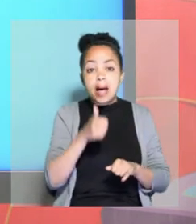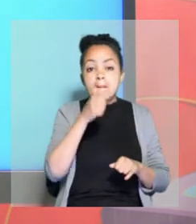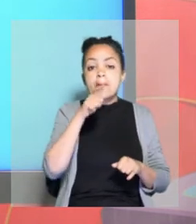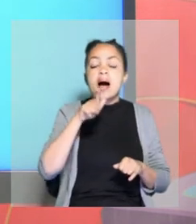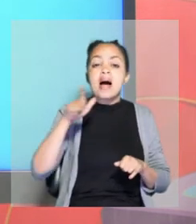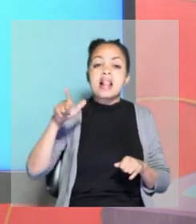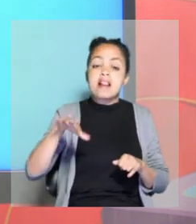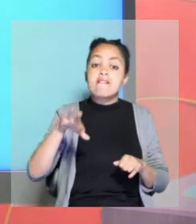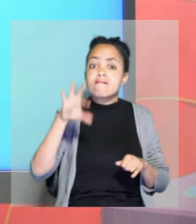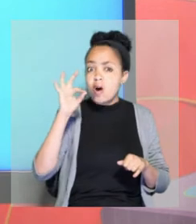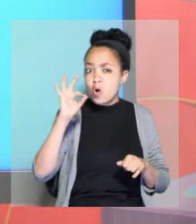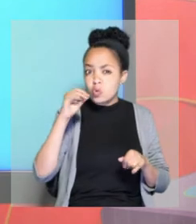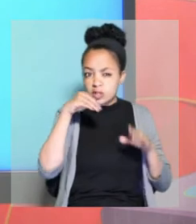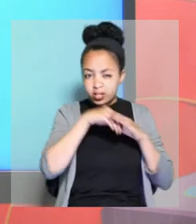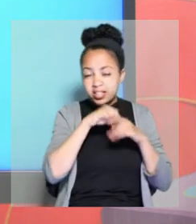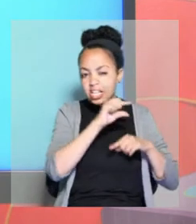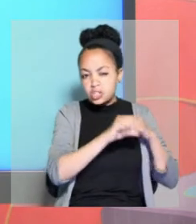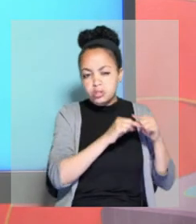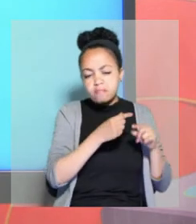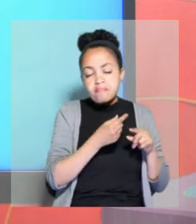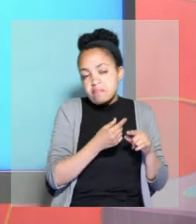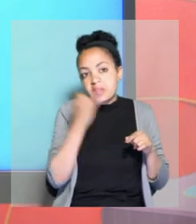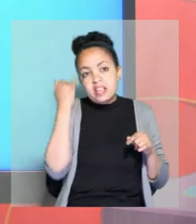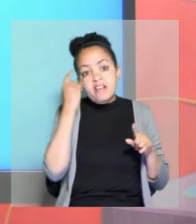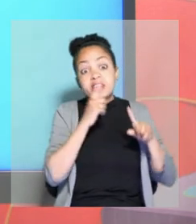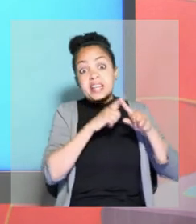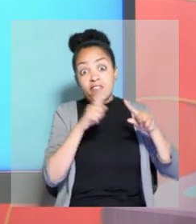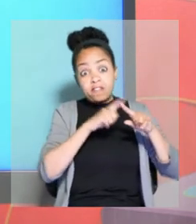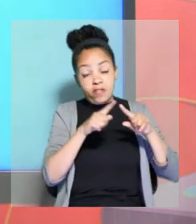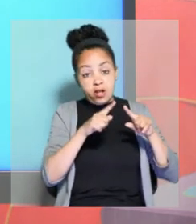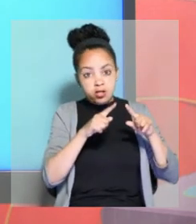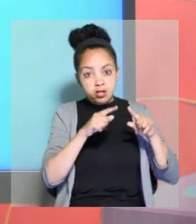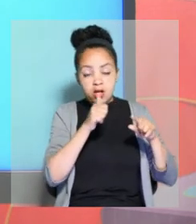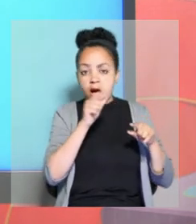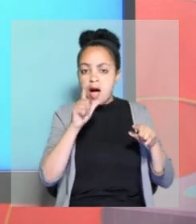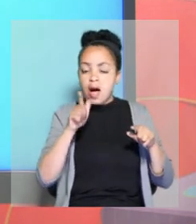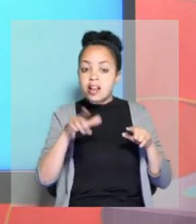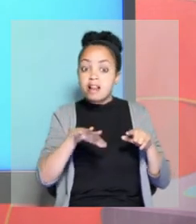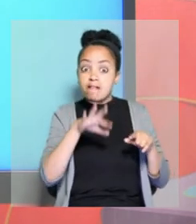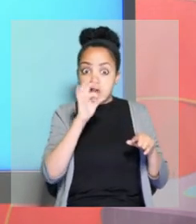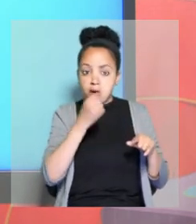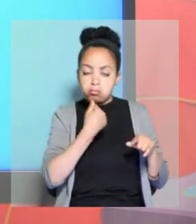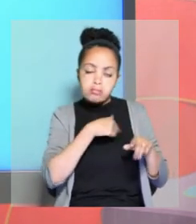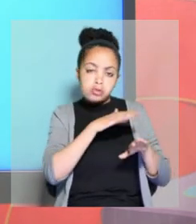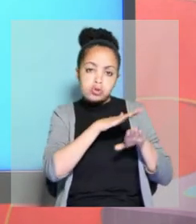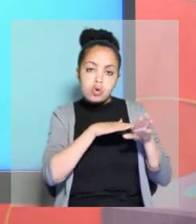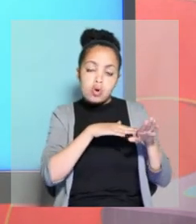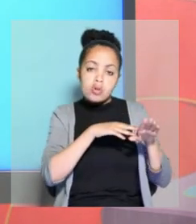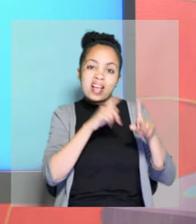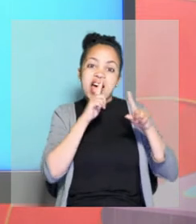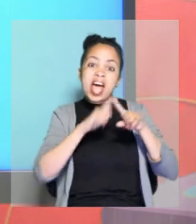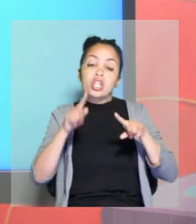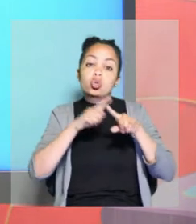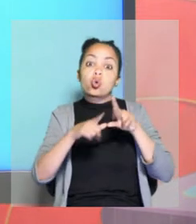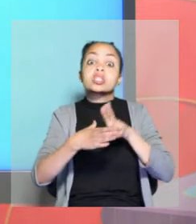a gene. If different allele within a gene found, we call it is said to be